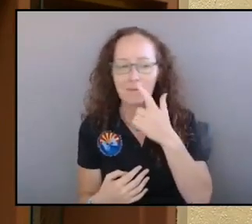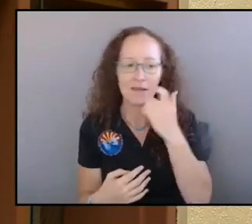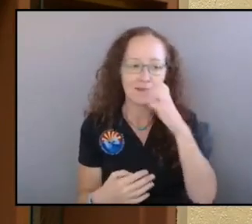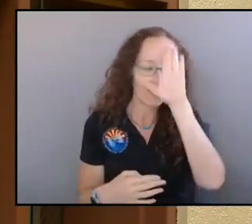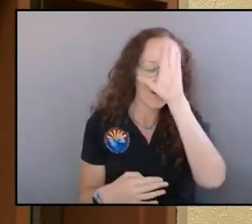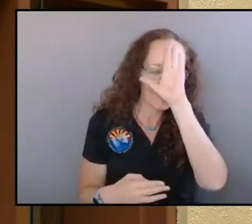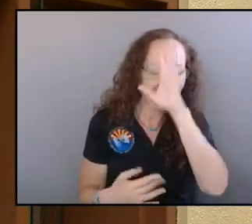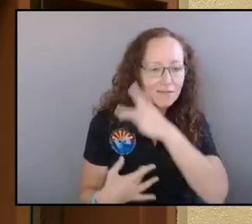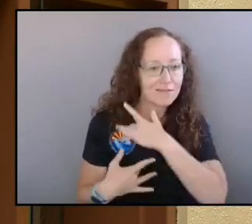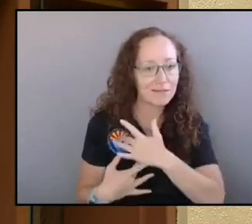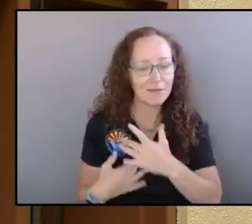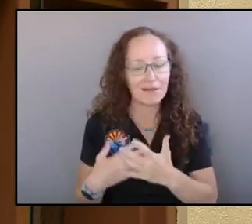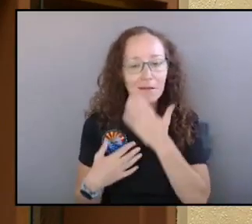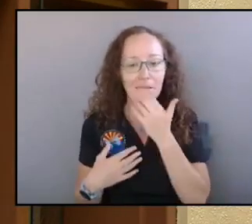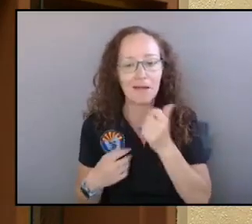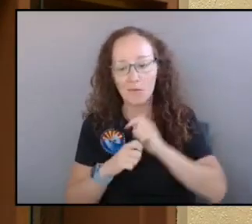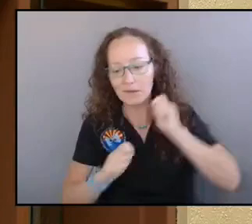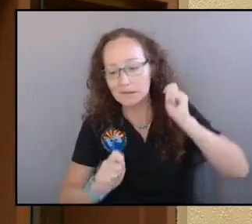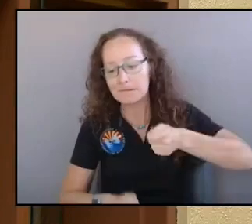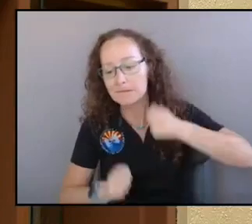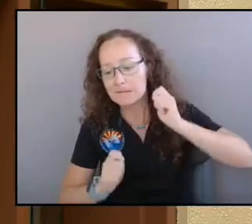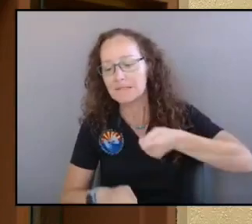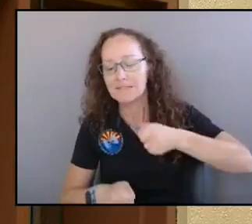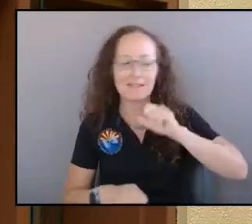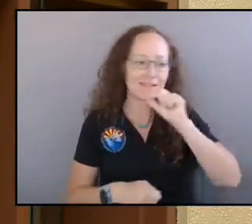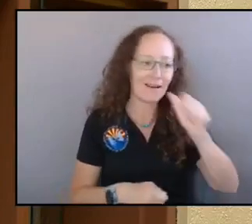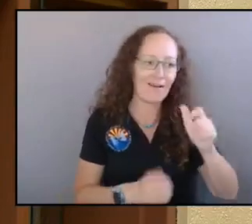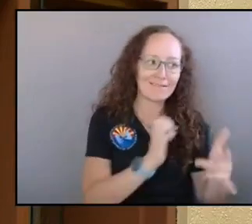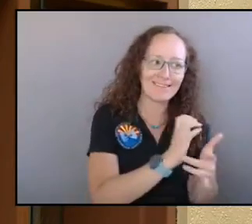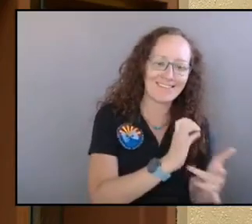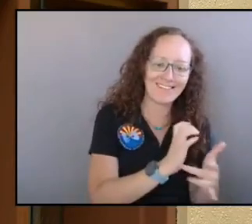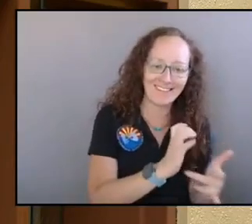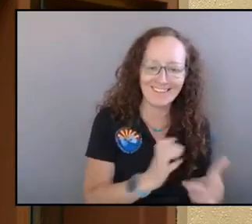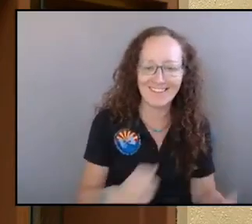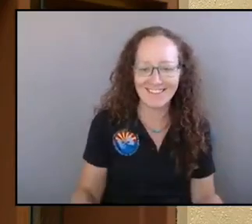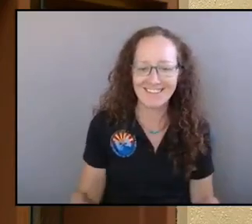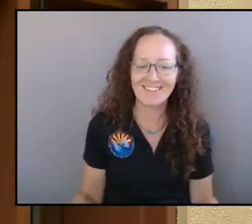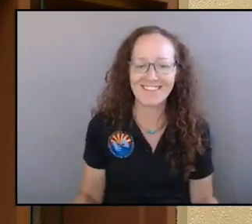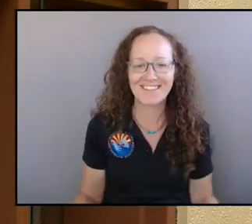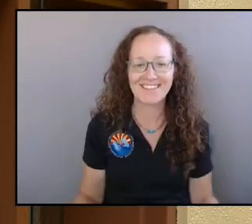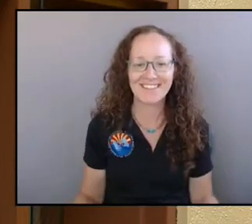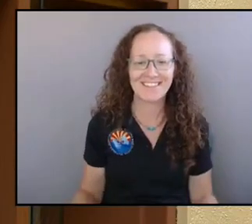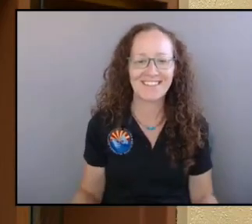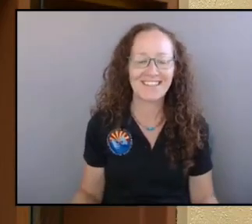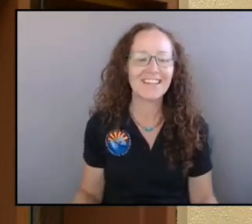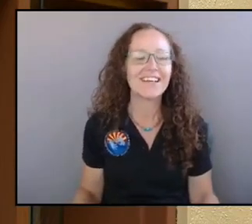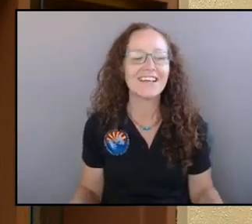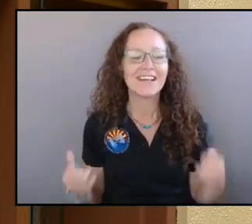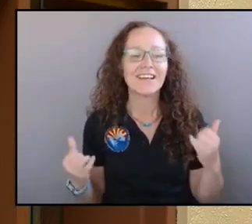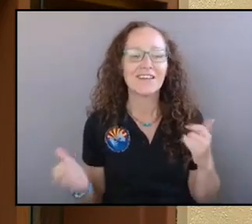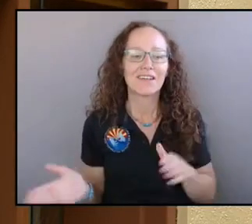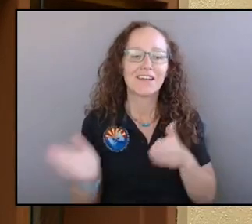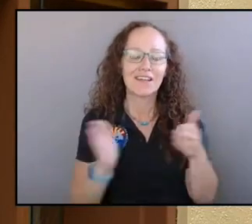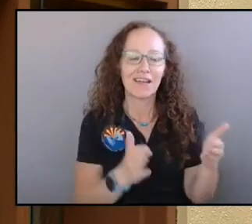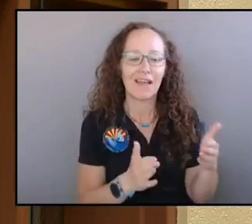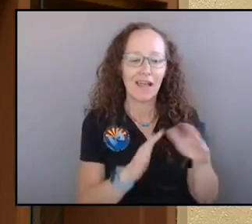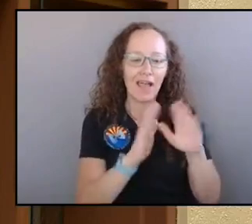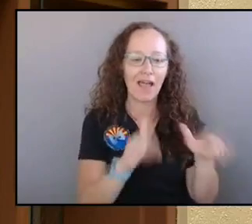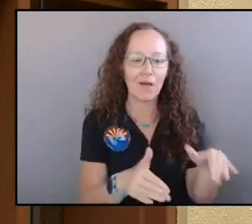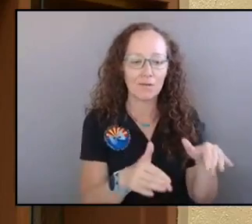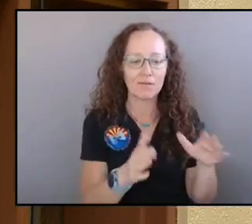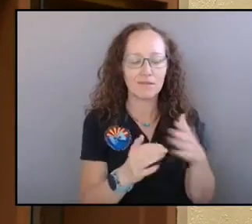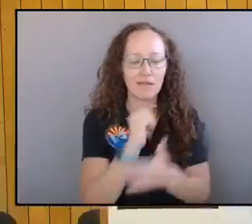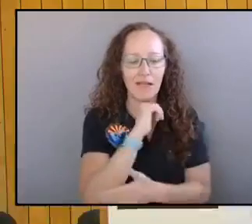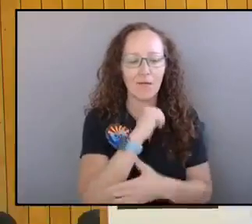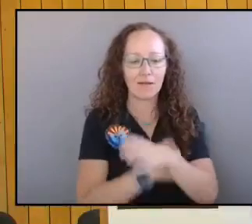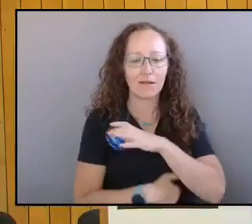using Pulaski's than technology. I'm going to go ahead and turn it over to Taos County Commissioner from District 5, Candace